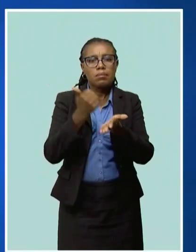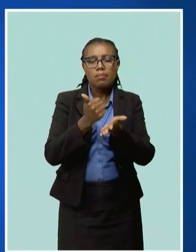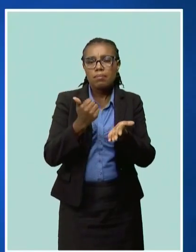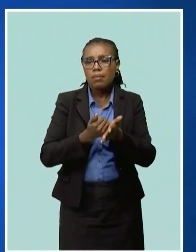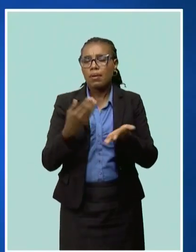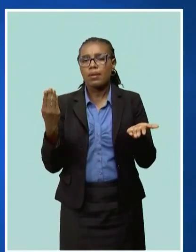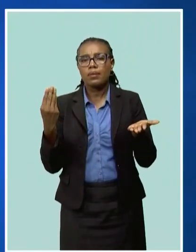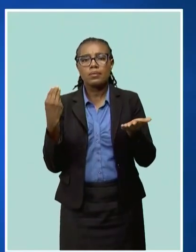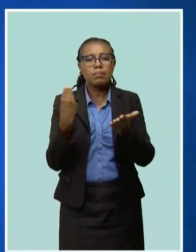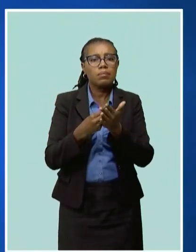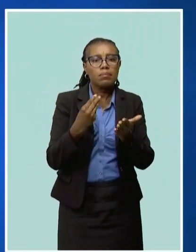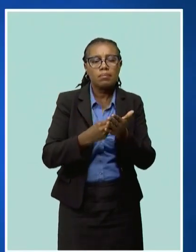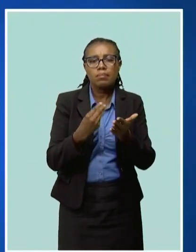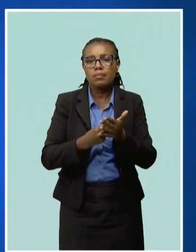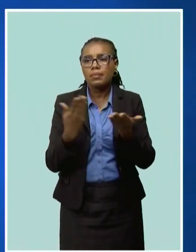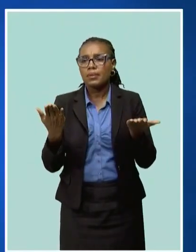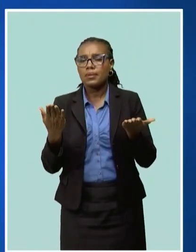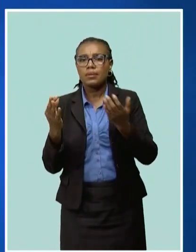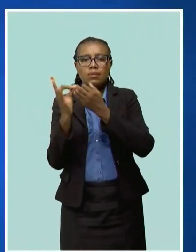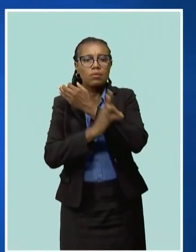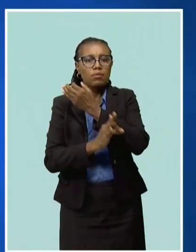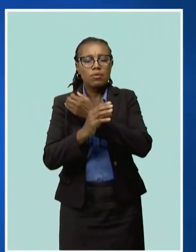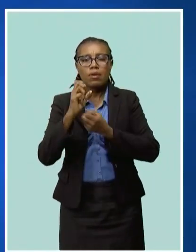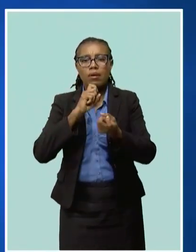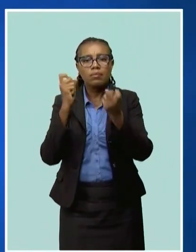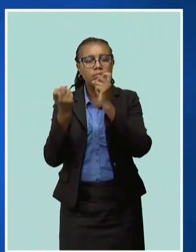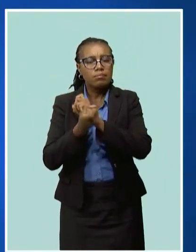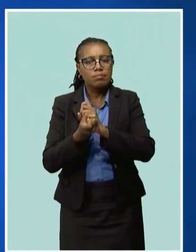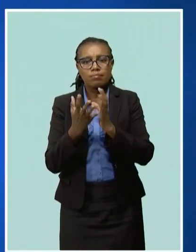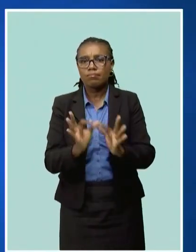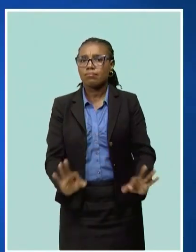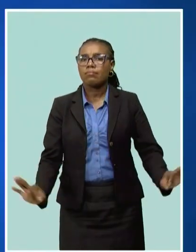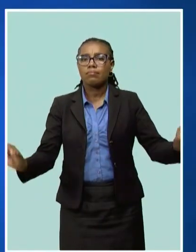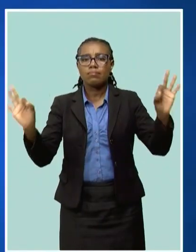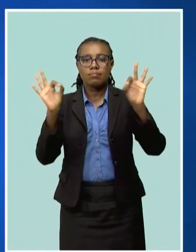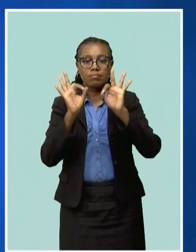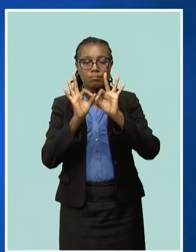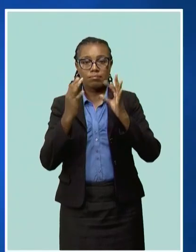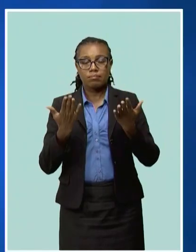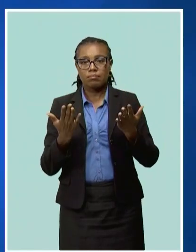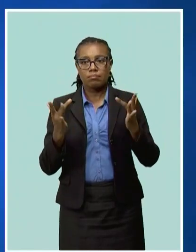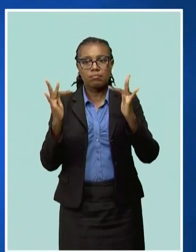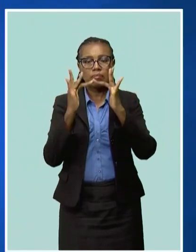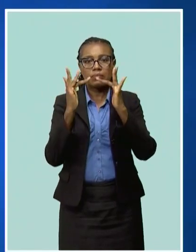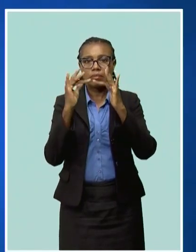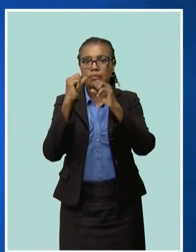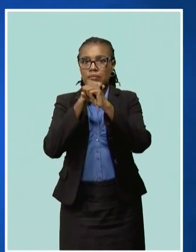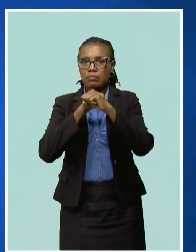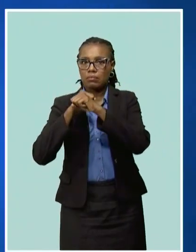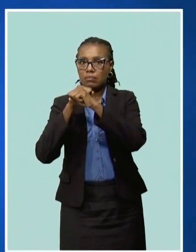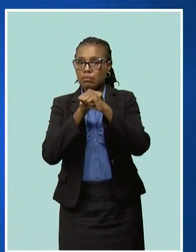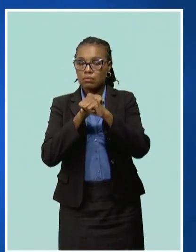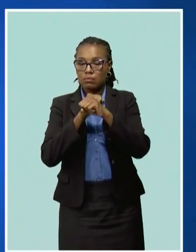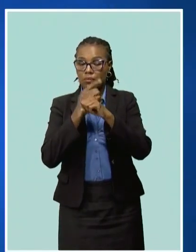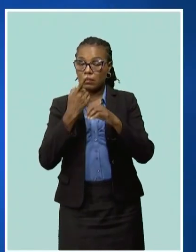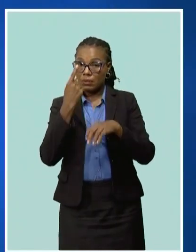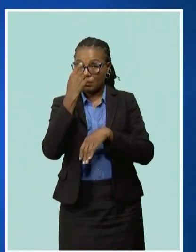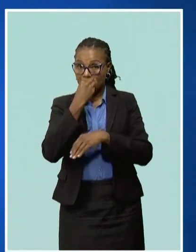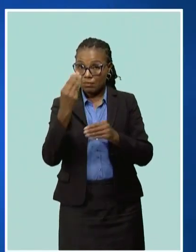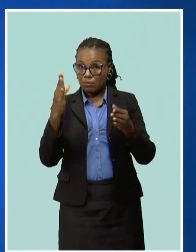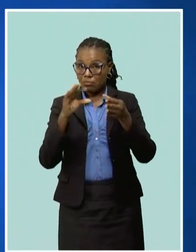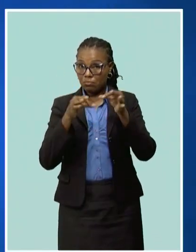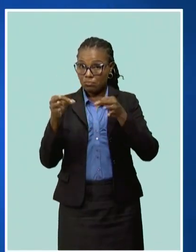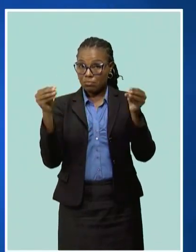cash, foreign exchange, all of these things, highly important. Cybersecurity. I don't think I need to mention that